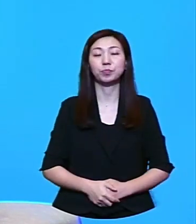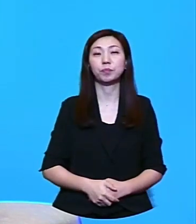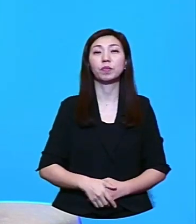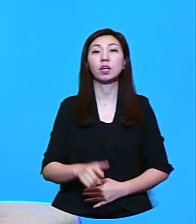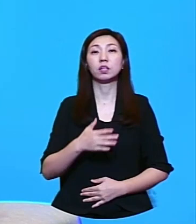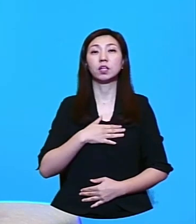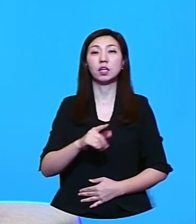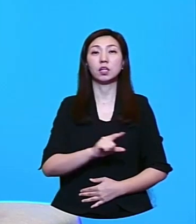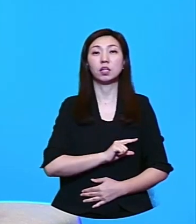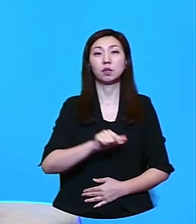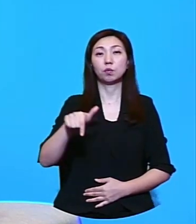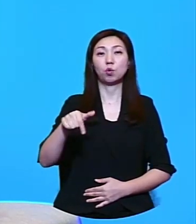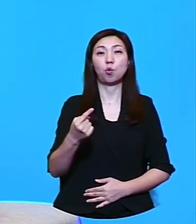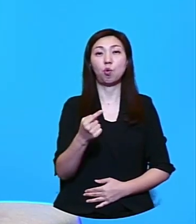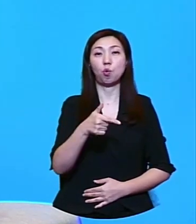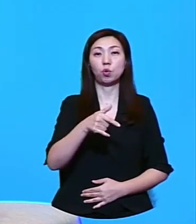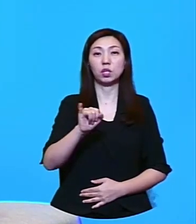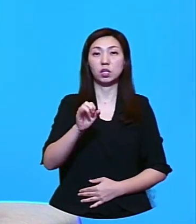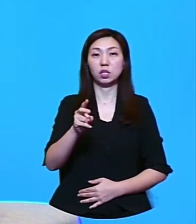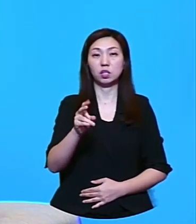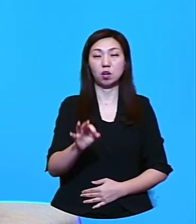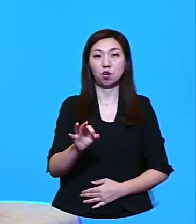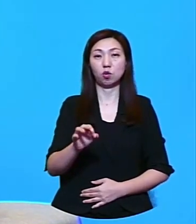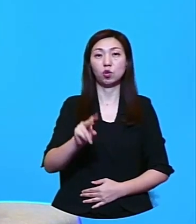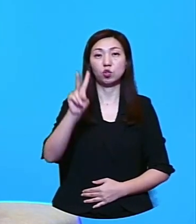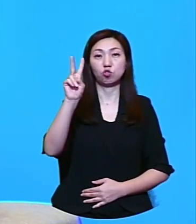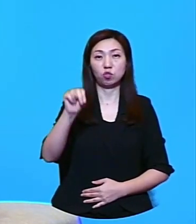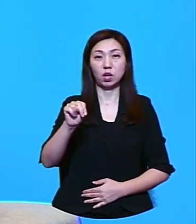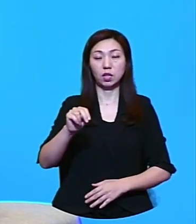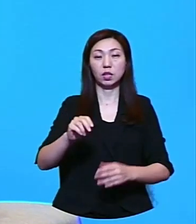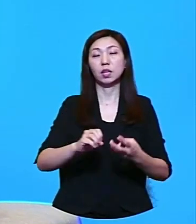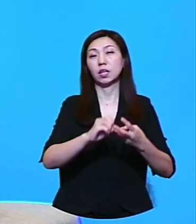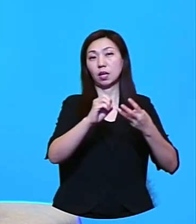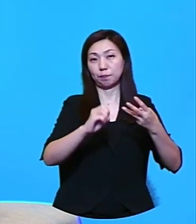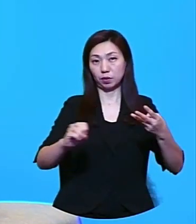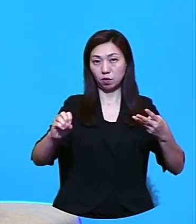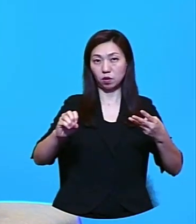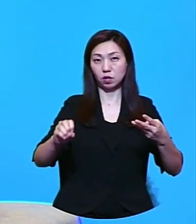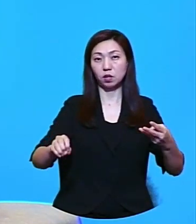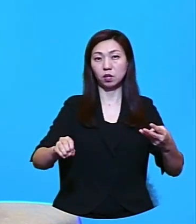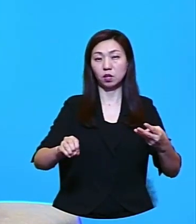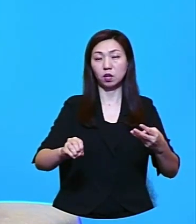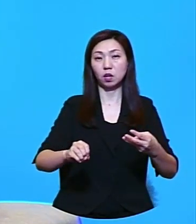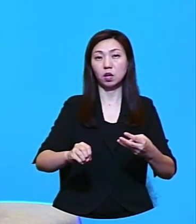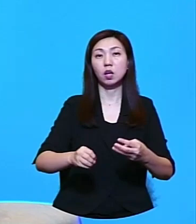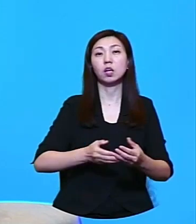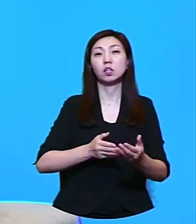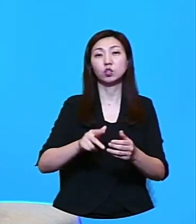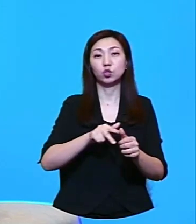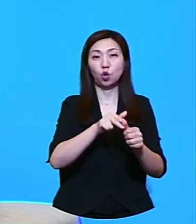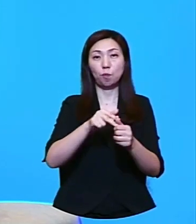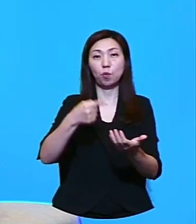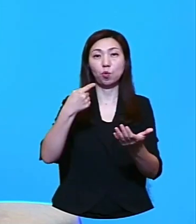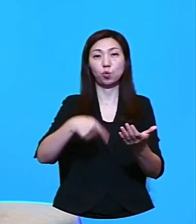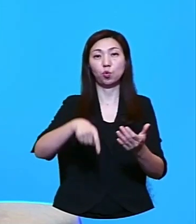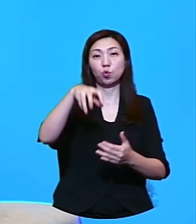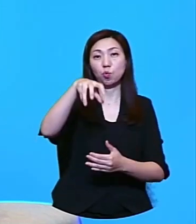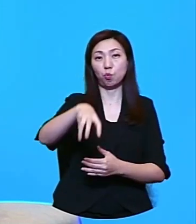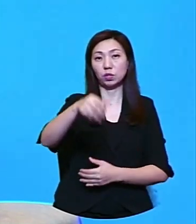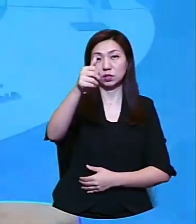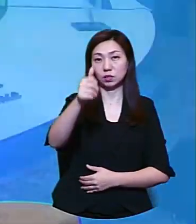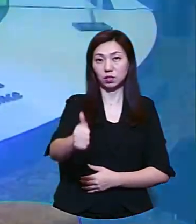Director of UN APC ICT Asia Pacific Training Center for ICT for